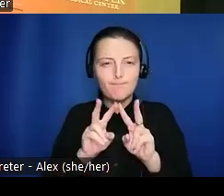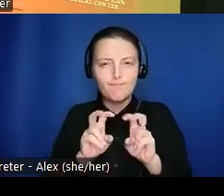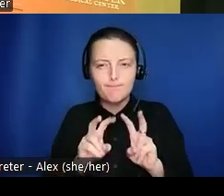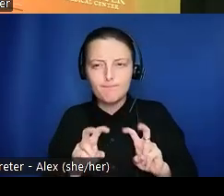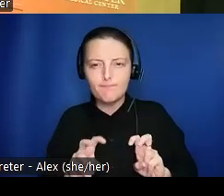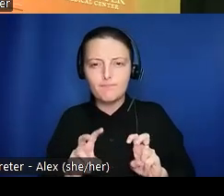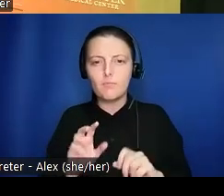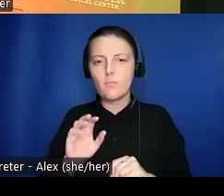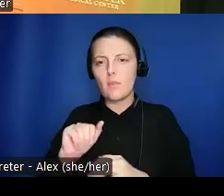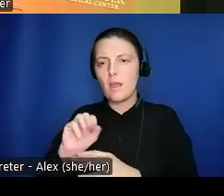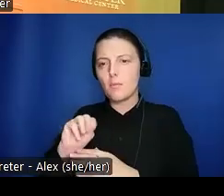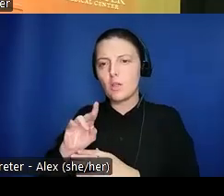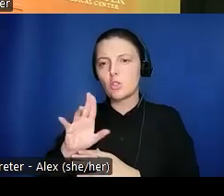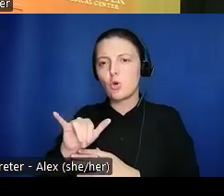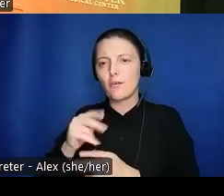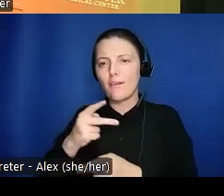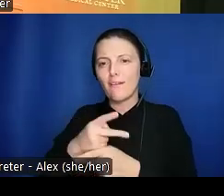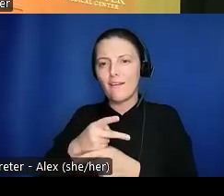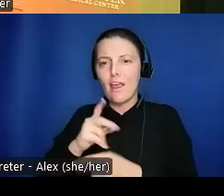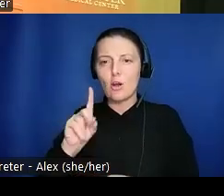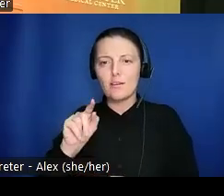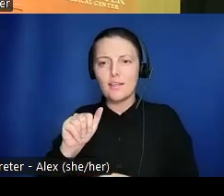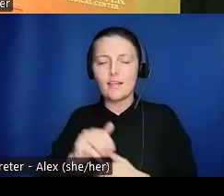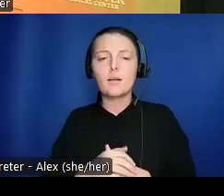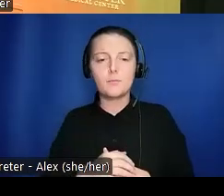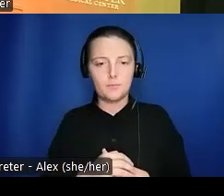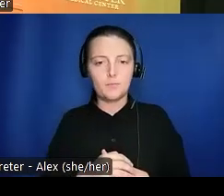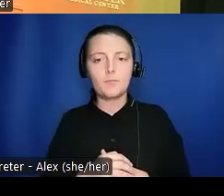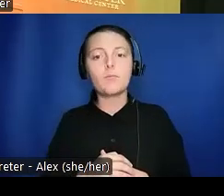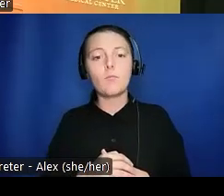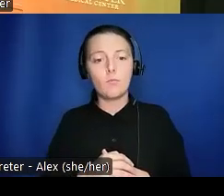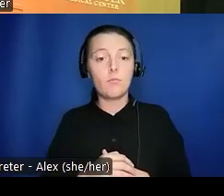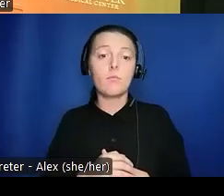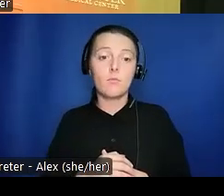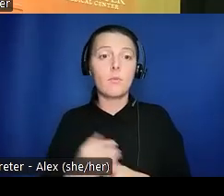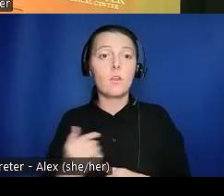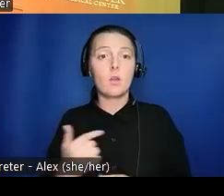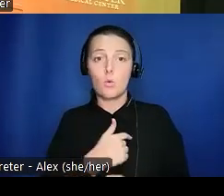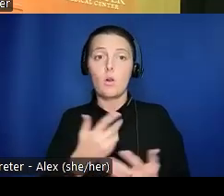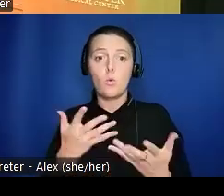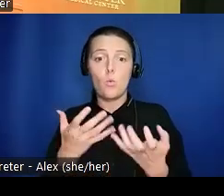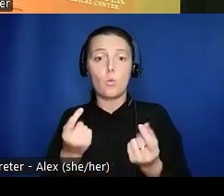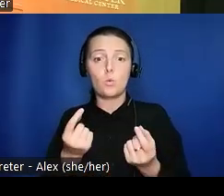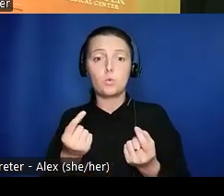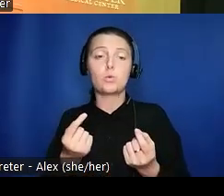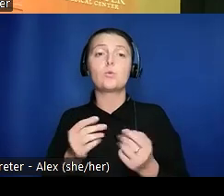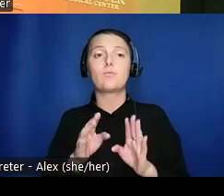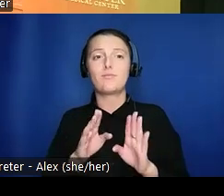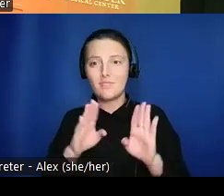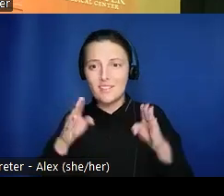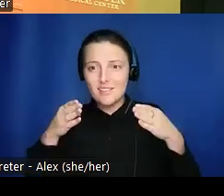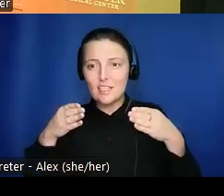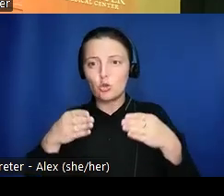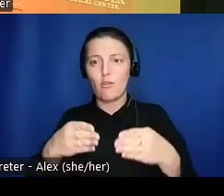to, according to George Najo, prepare this slide. We want to centralize access so that we can create a